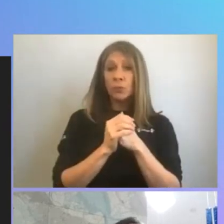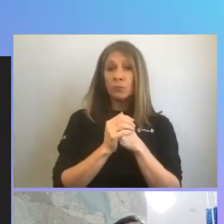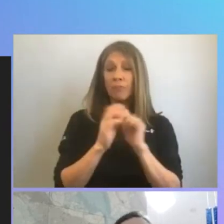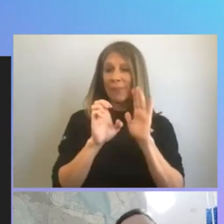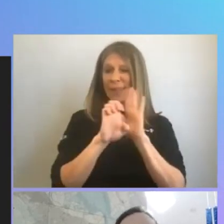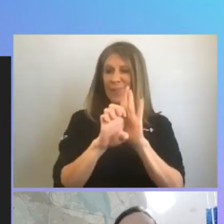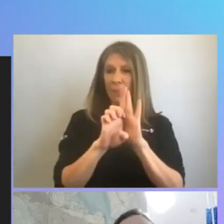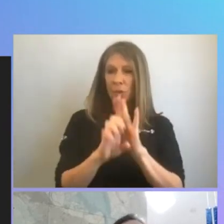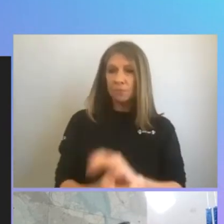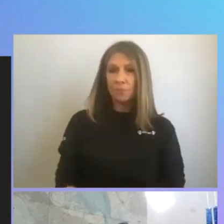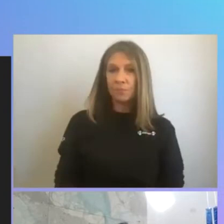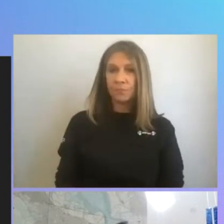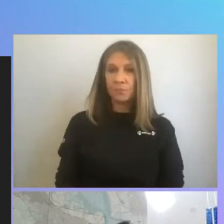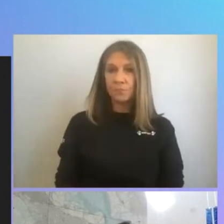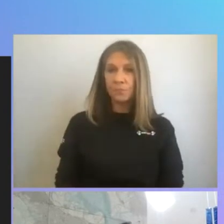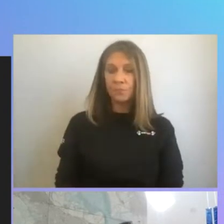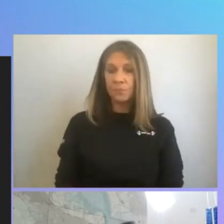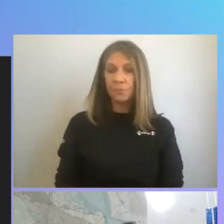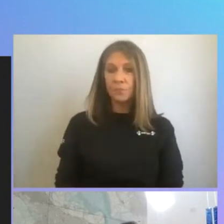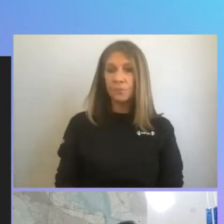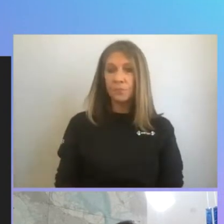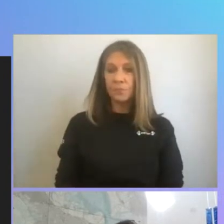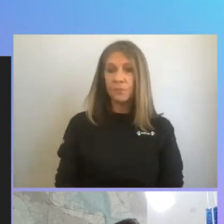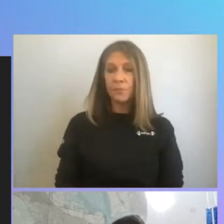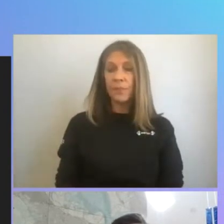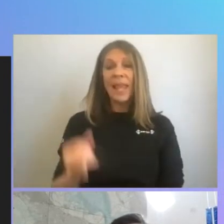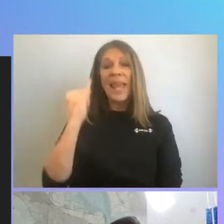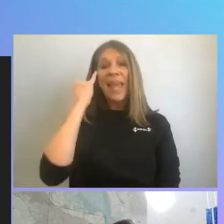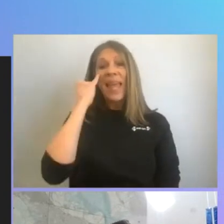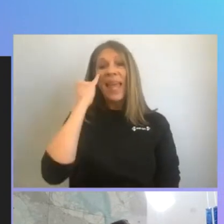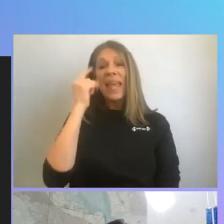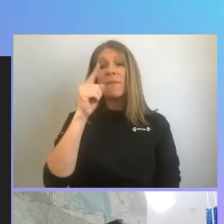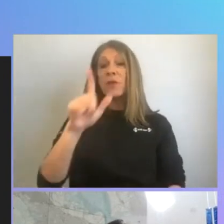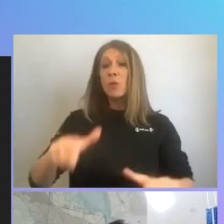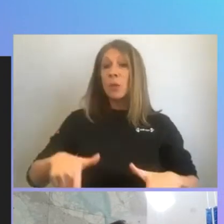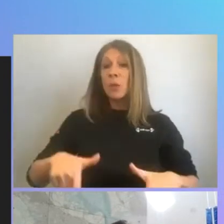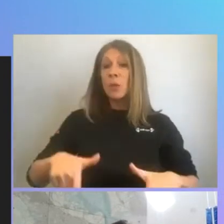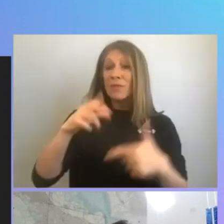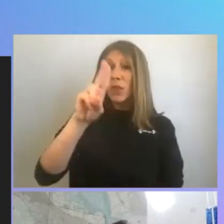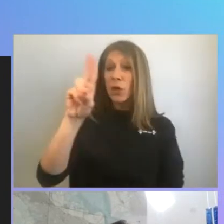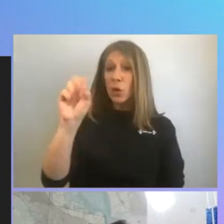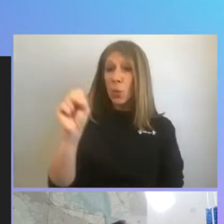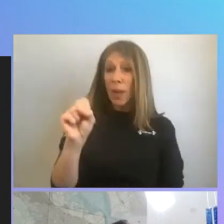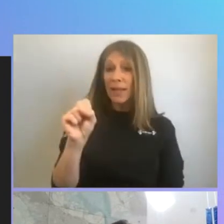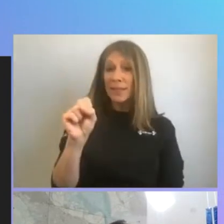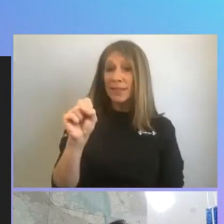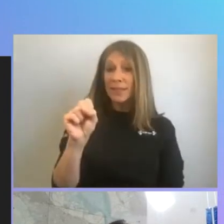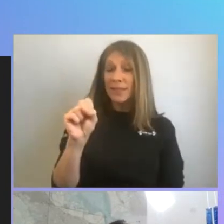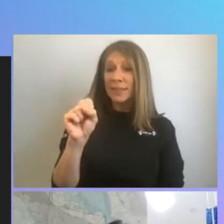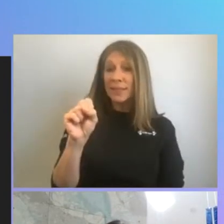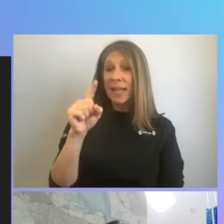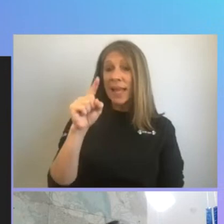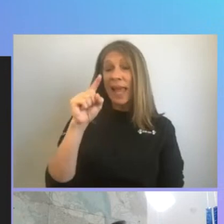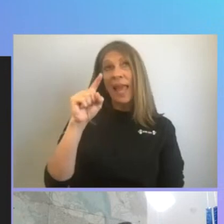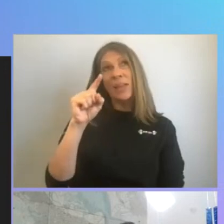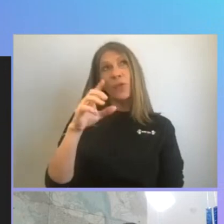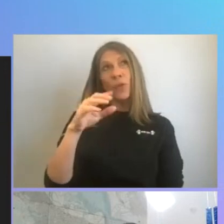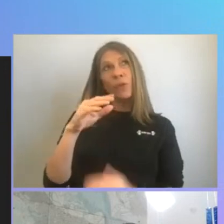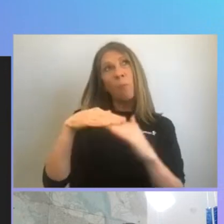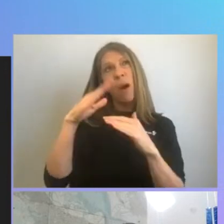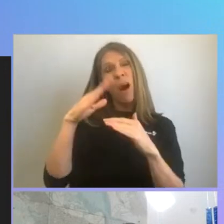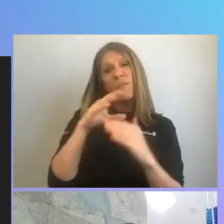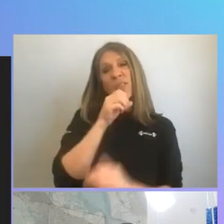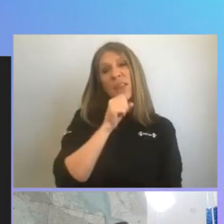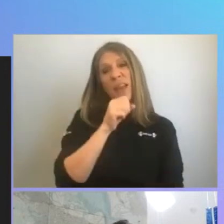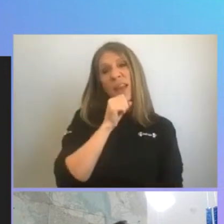example. So if you lived in the US and you're above the age of, let's